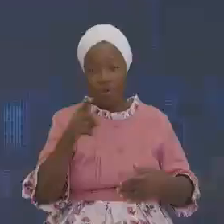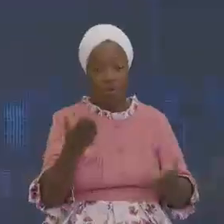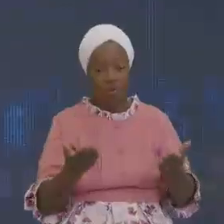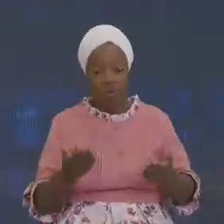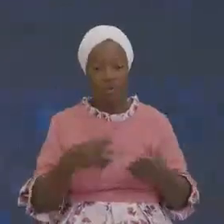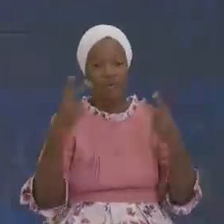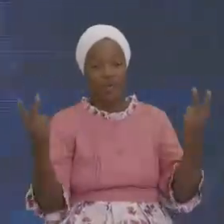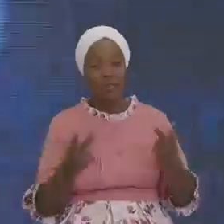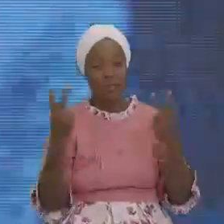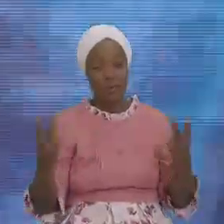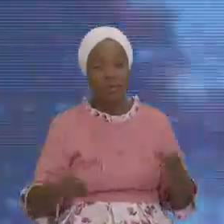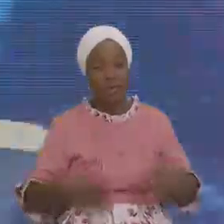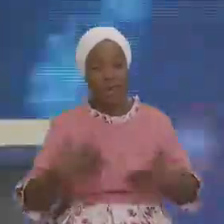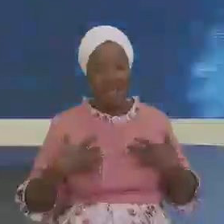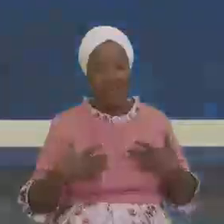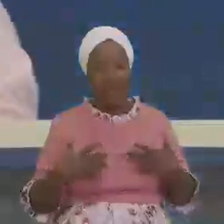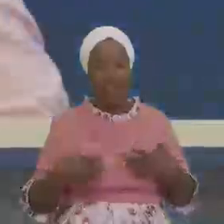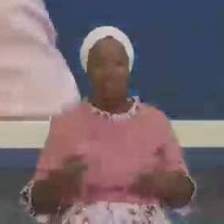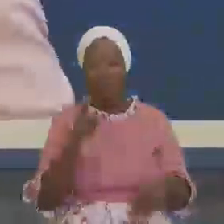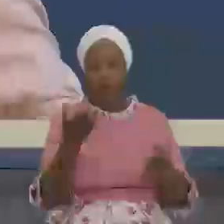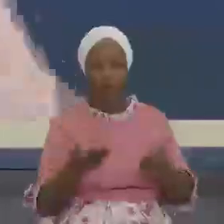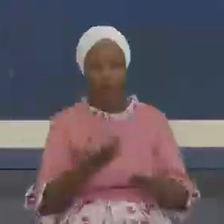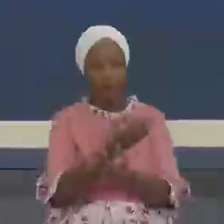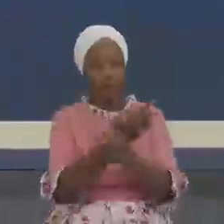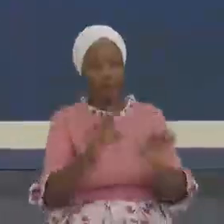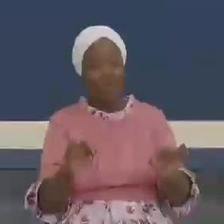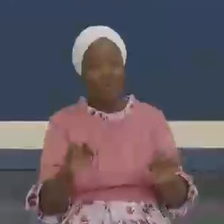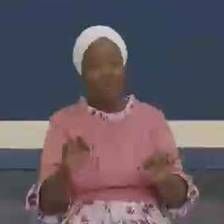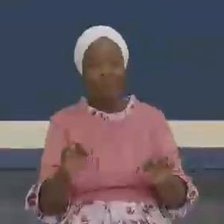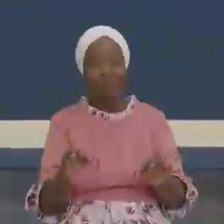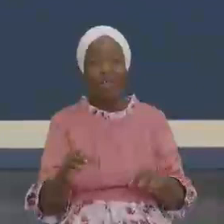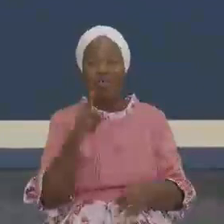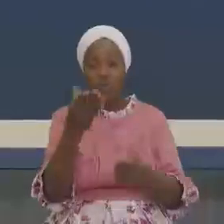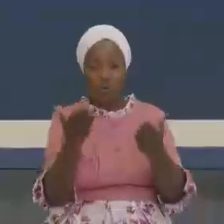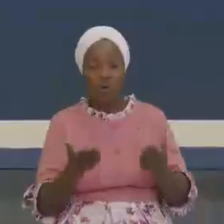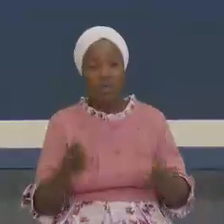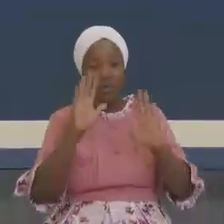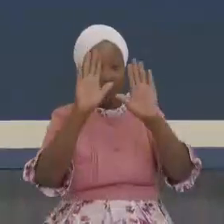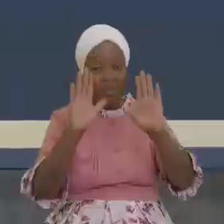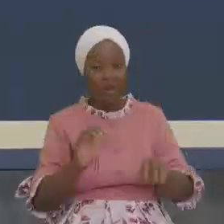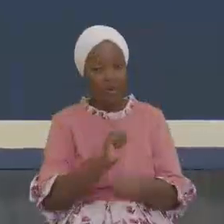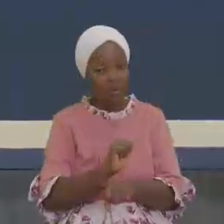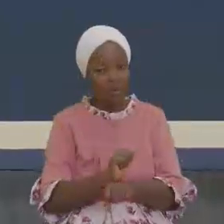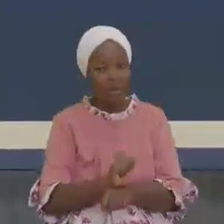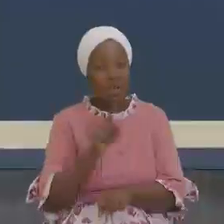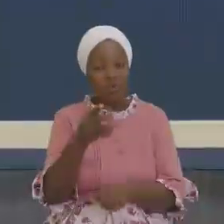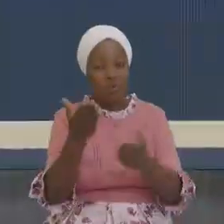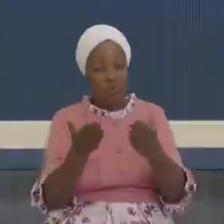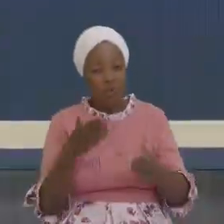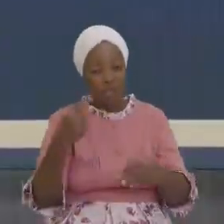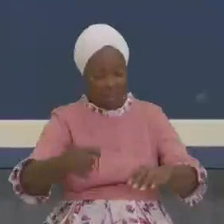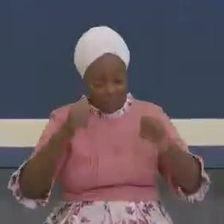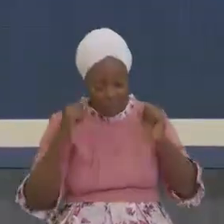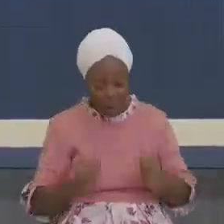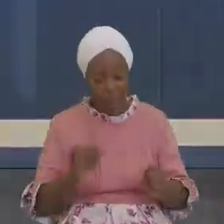life? You want freedom? And you want miracle? You want the power that will hold